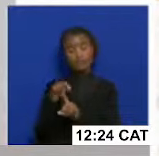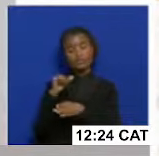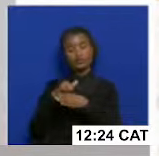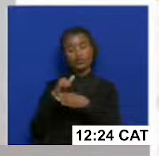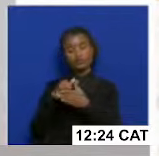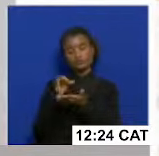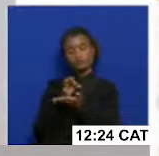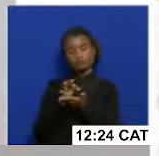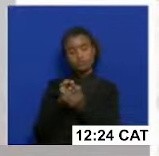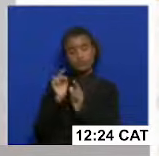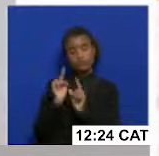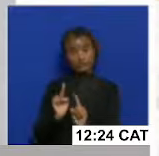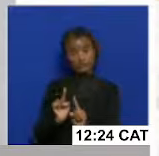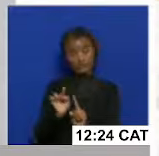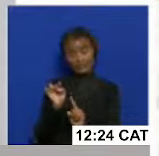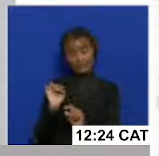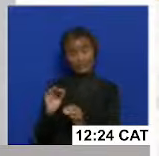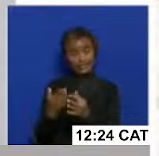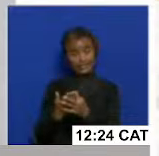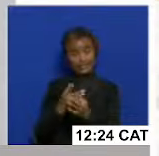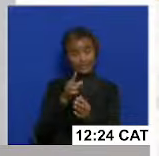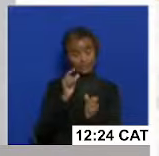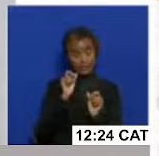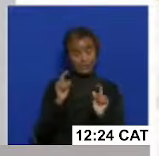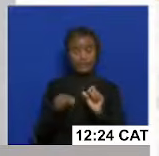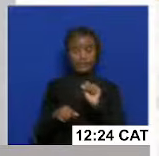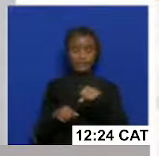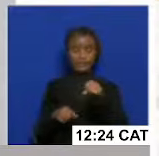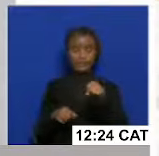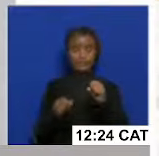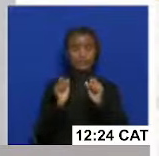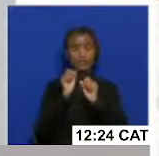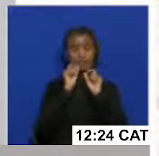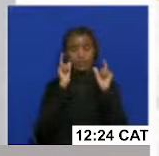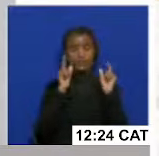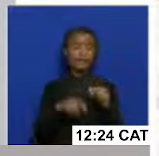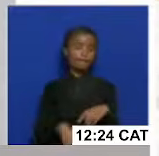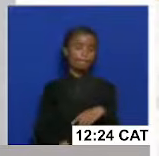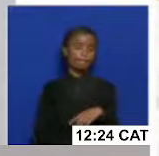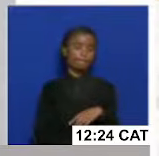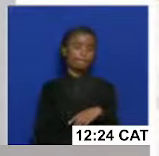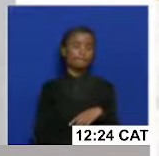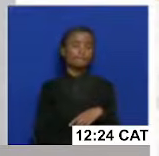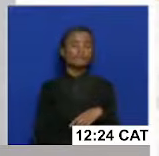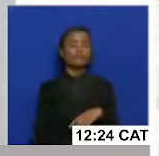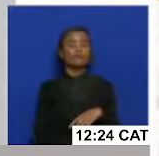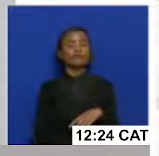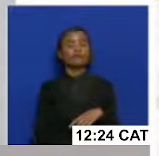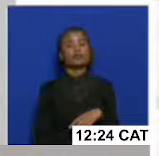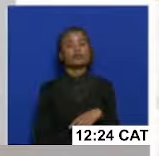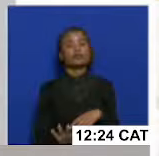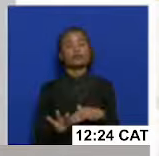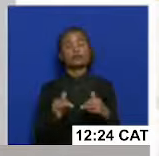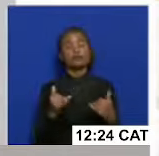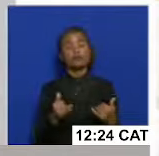Yes, I am aware. If you look in that long message in the